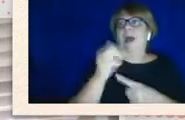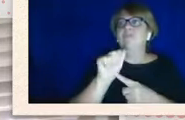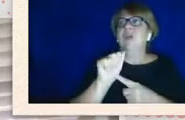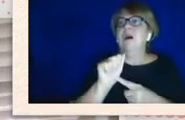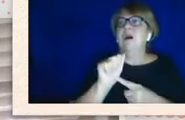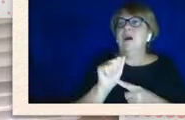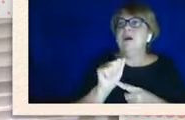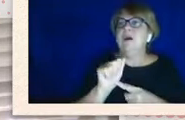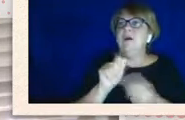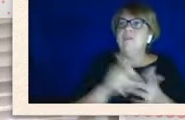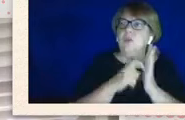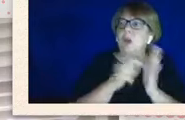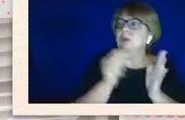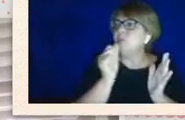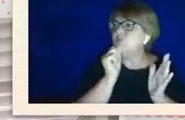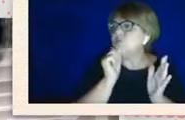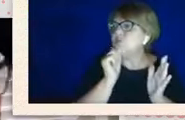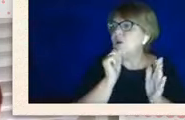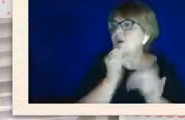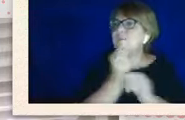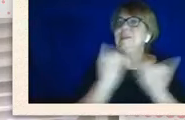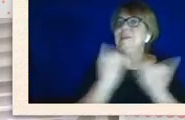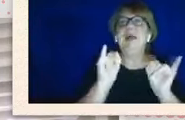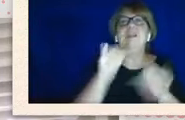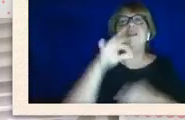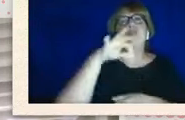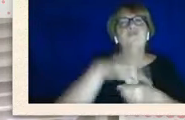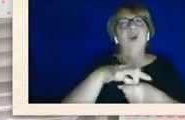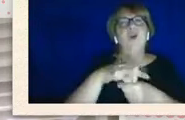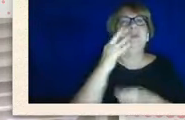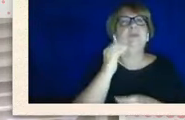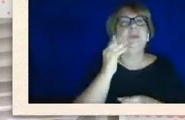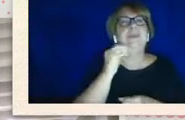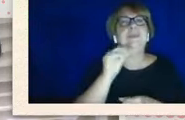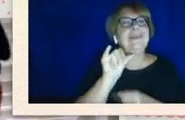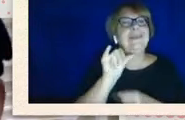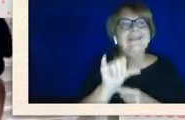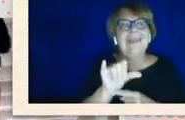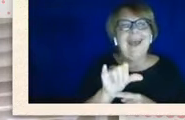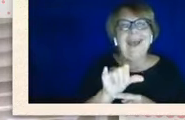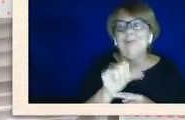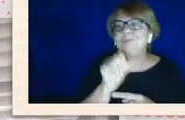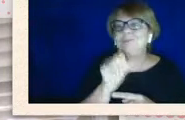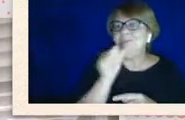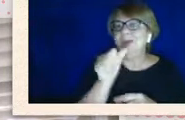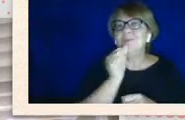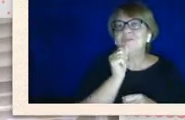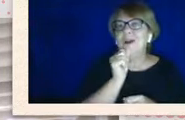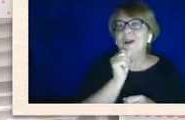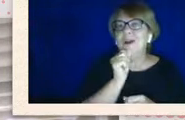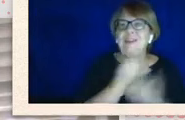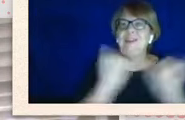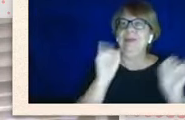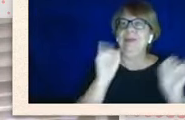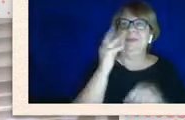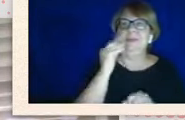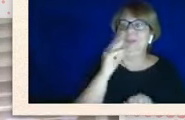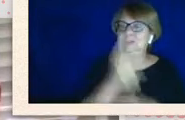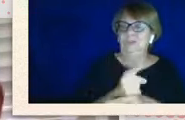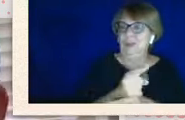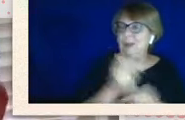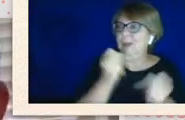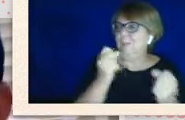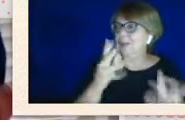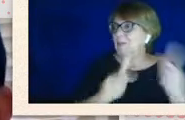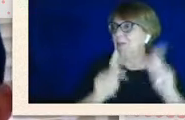and independent voting experience. That certainly wouldn't be a private and independent experience, right? I know many voters with visual disabilities